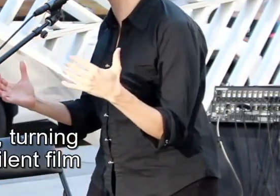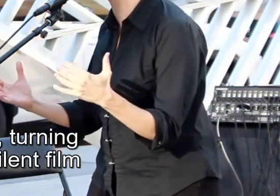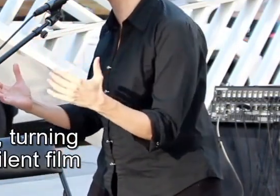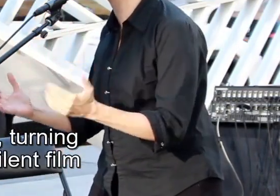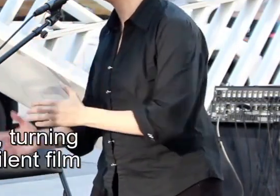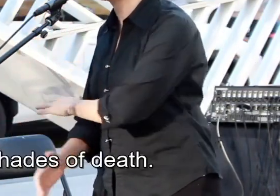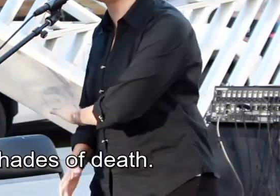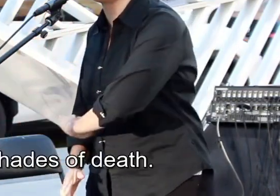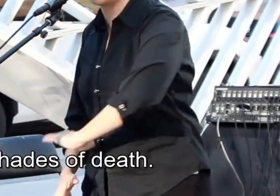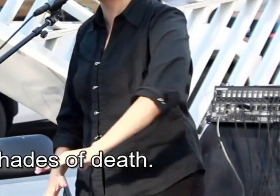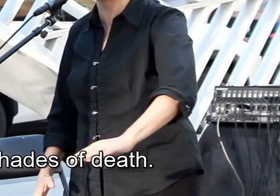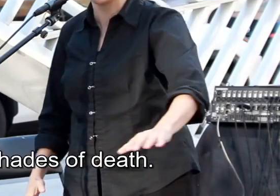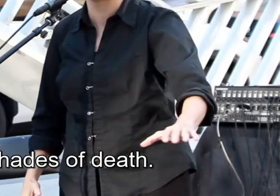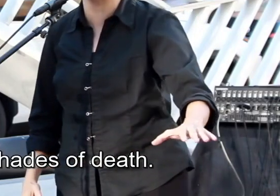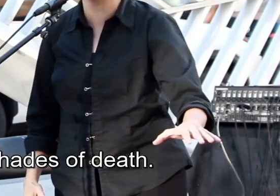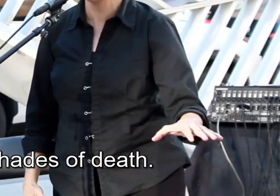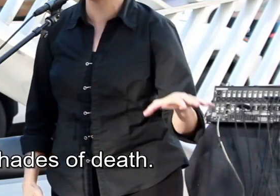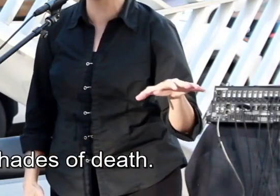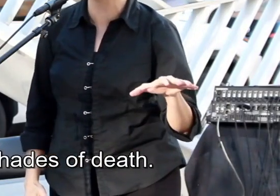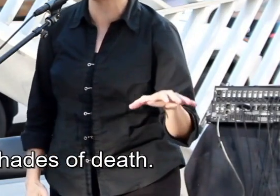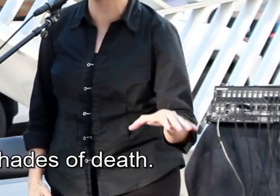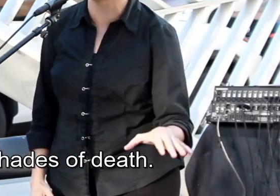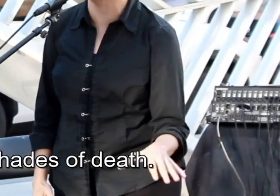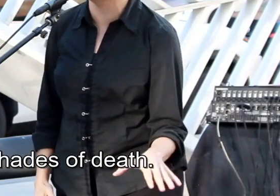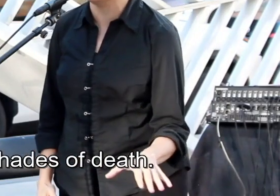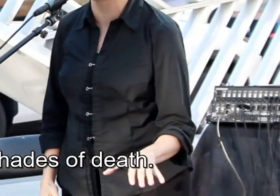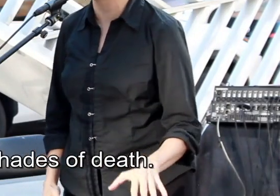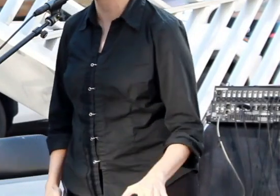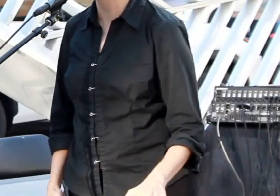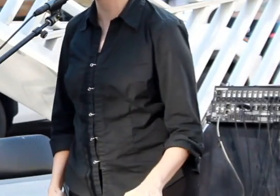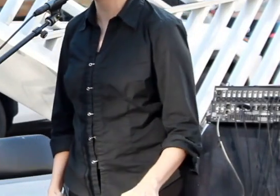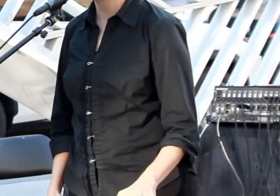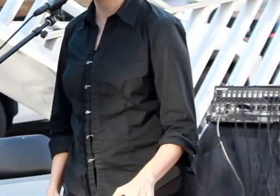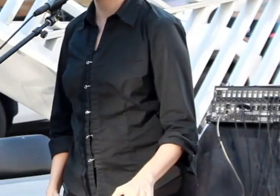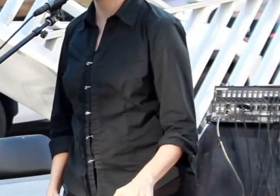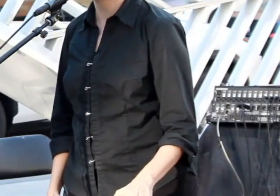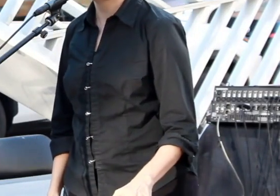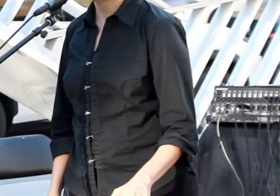a silent film, covering every action in shades of death?